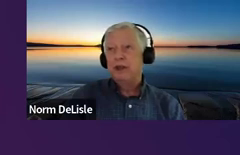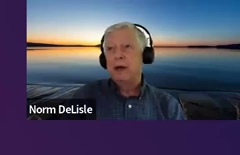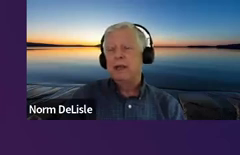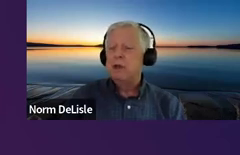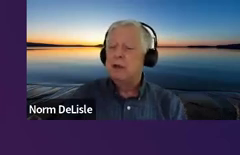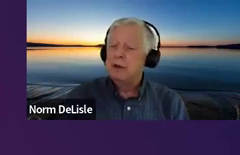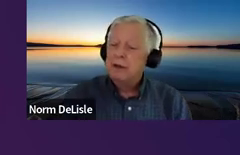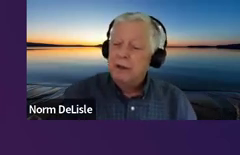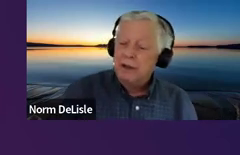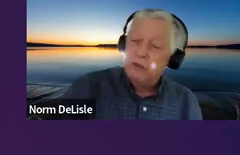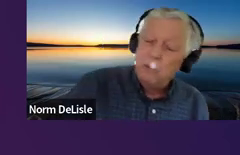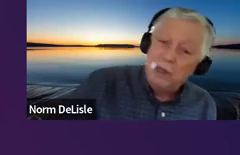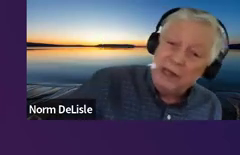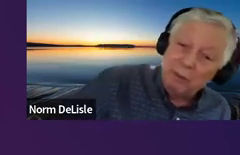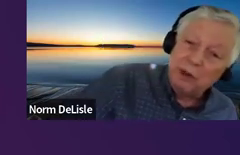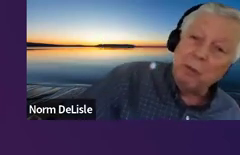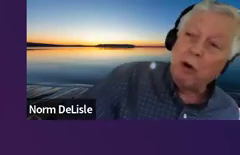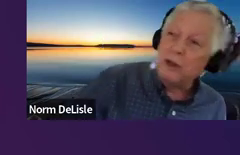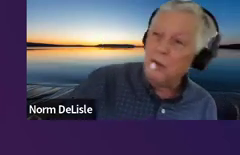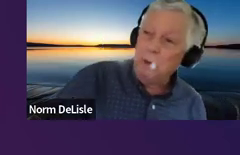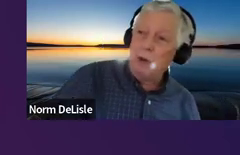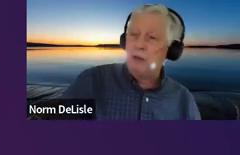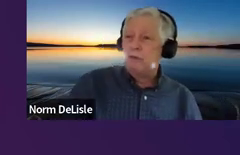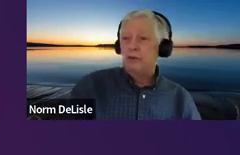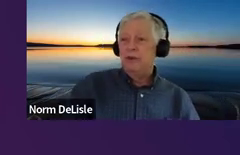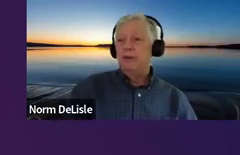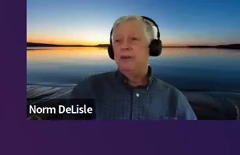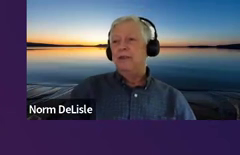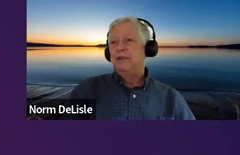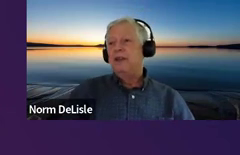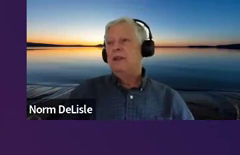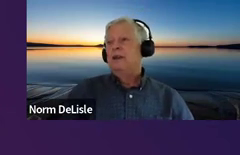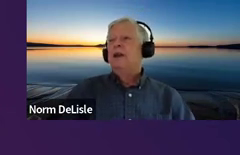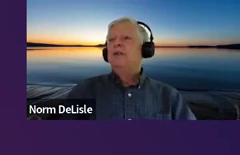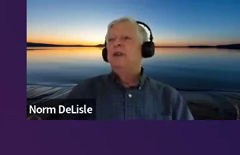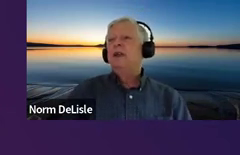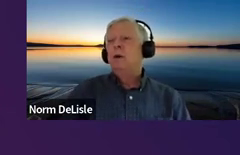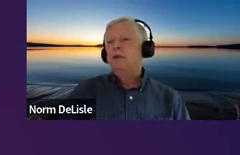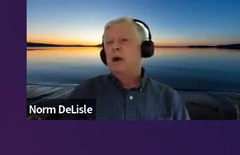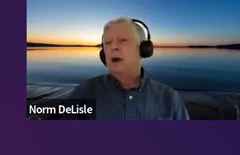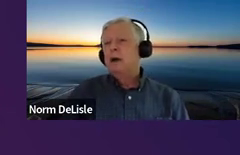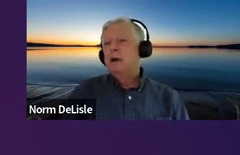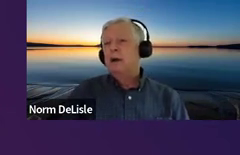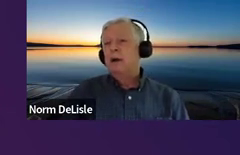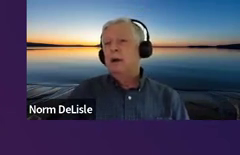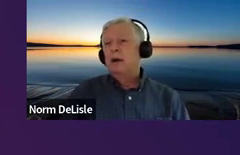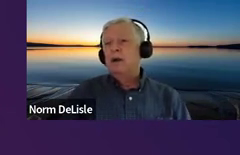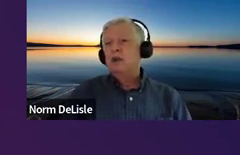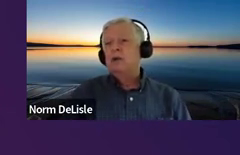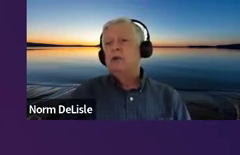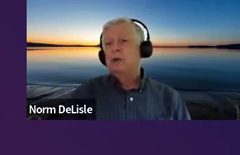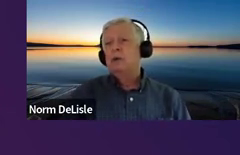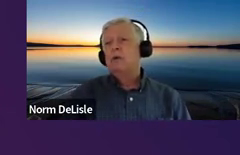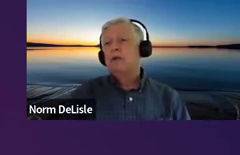notes and stick them on the mirror, so that when they get up in the morning, it'll be one of the first things that they see. Sticky notes are